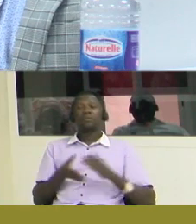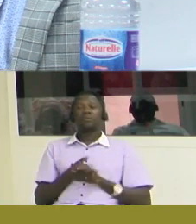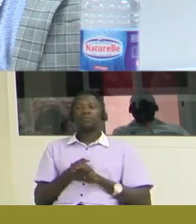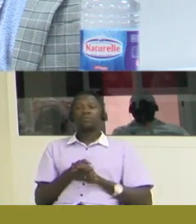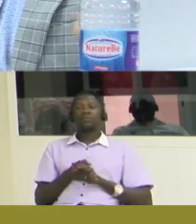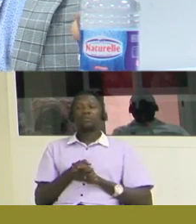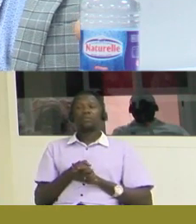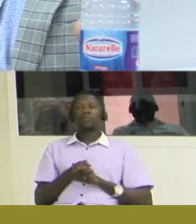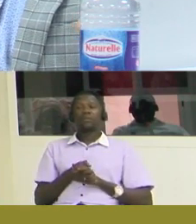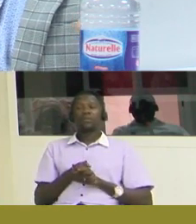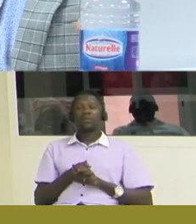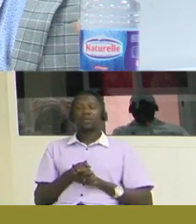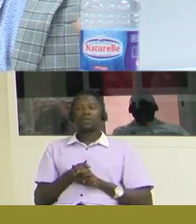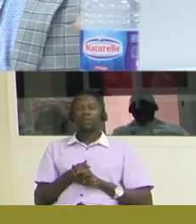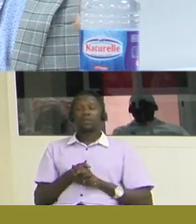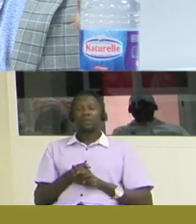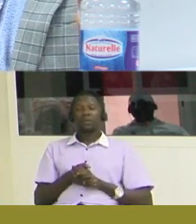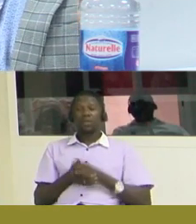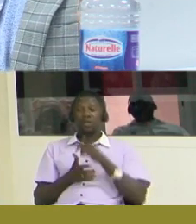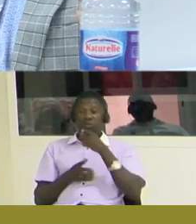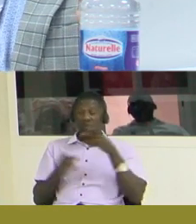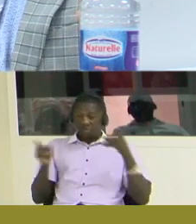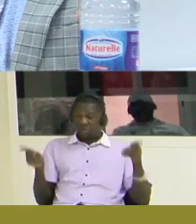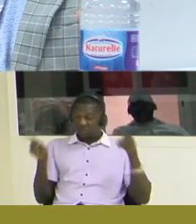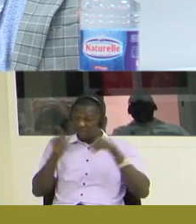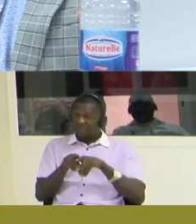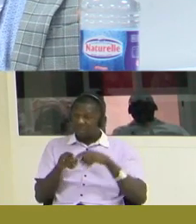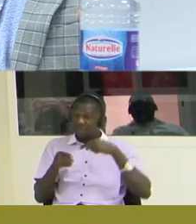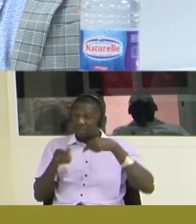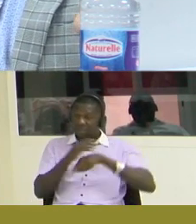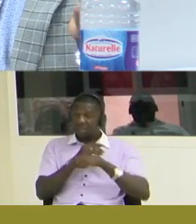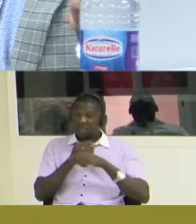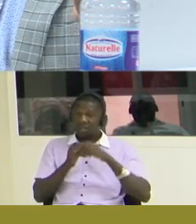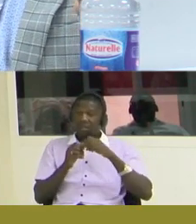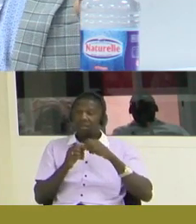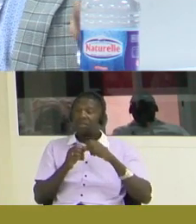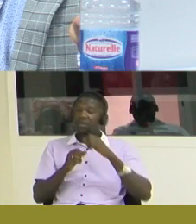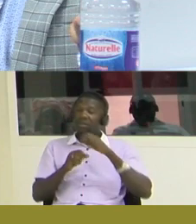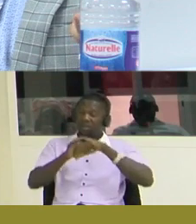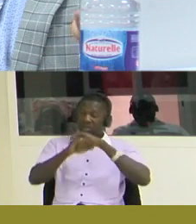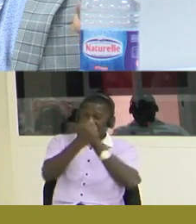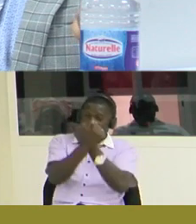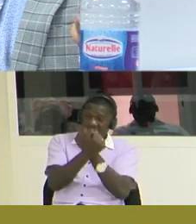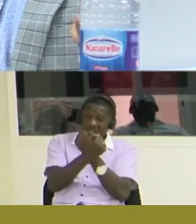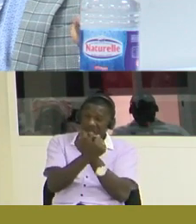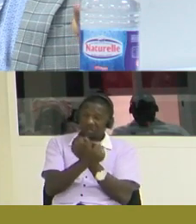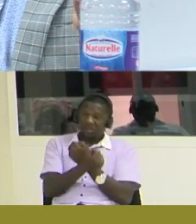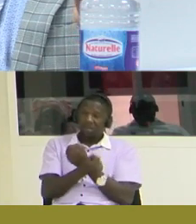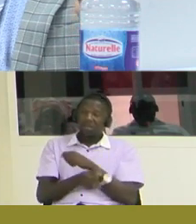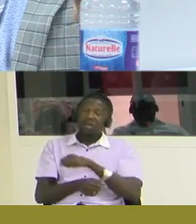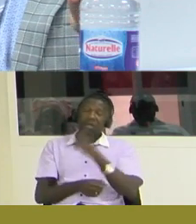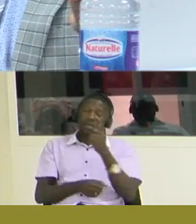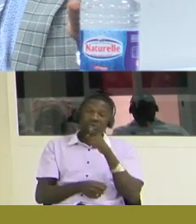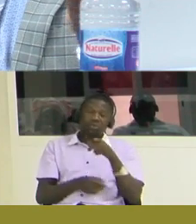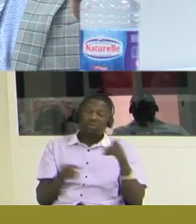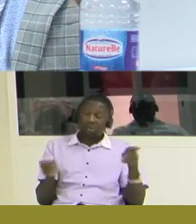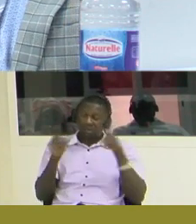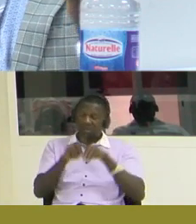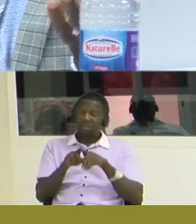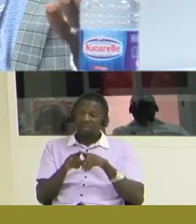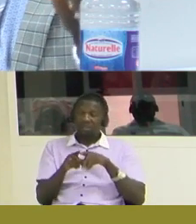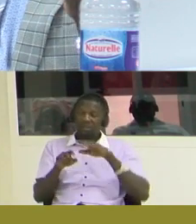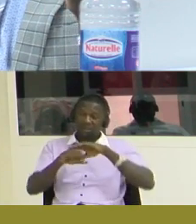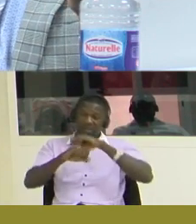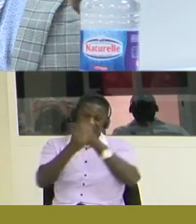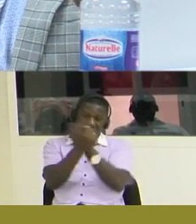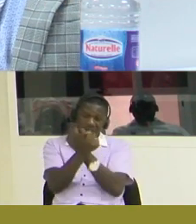you participated in the arrest yes I did and you participated in the arrest on the basis of some